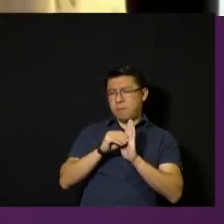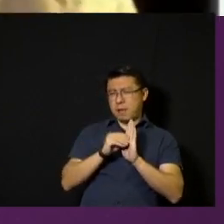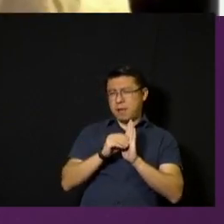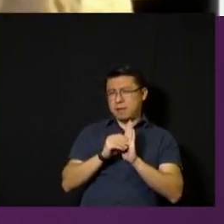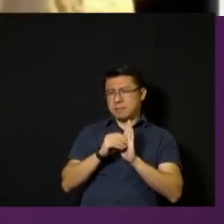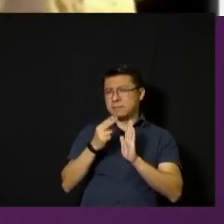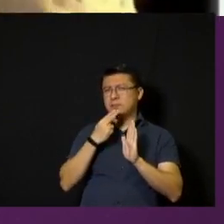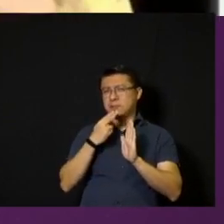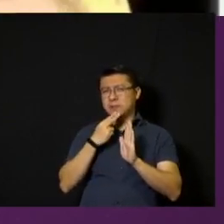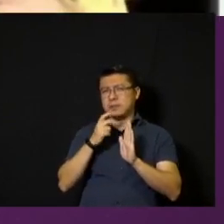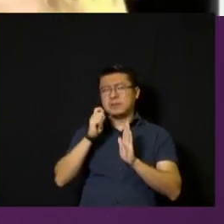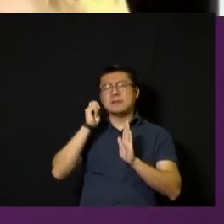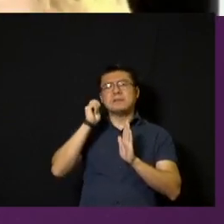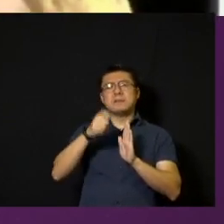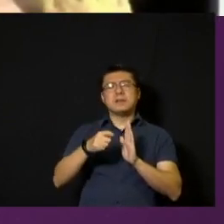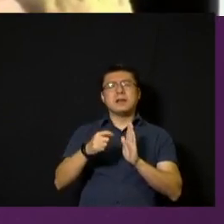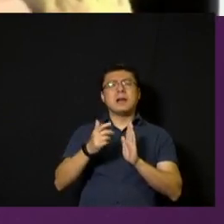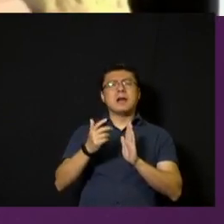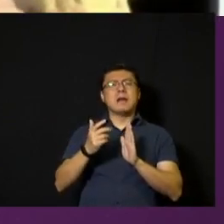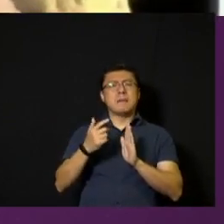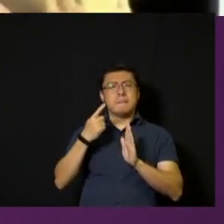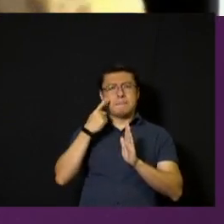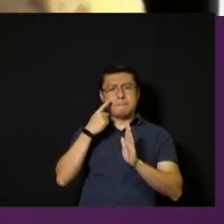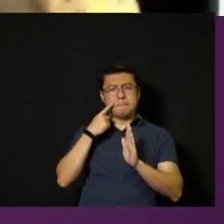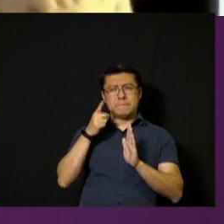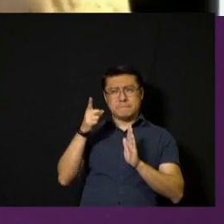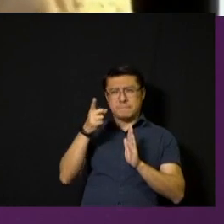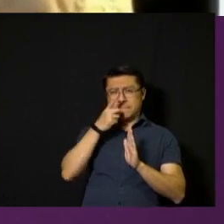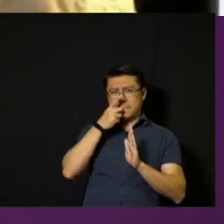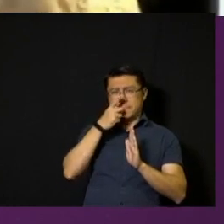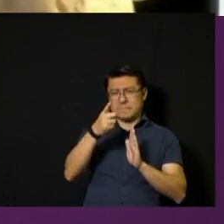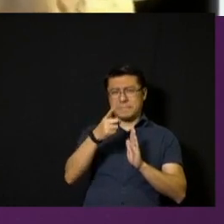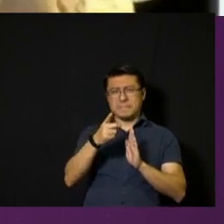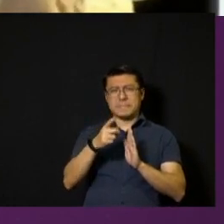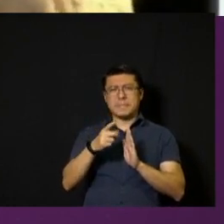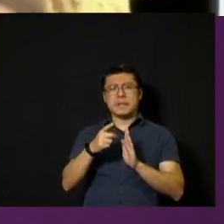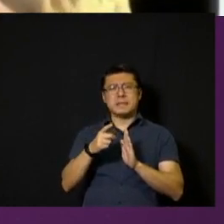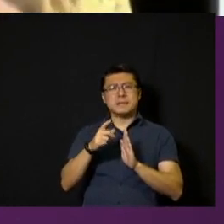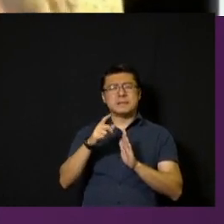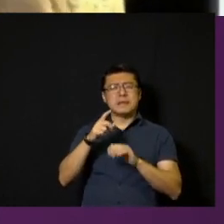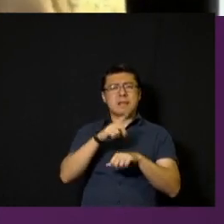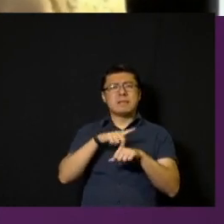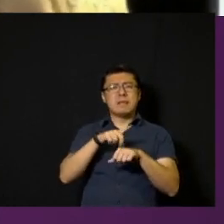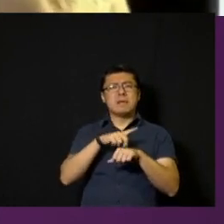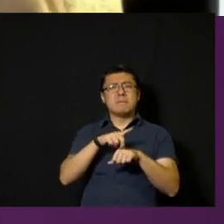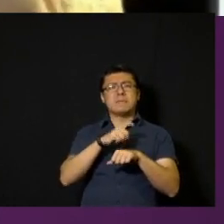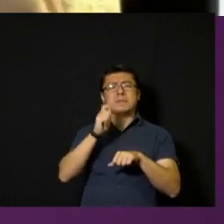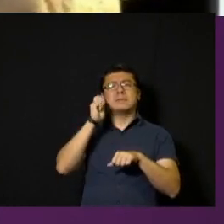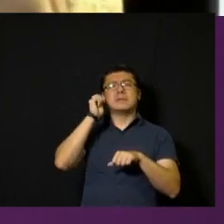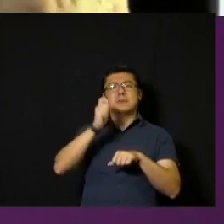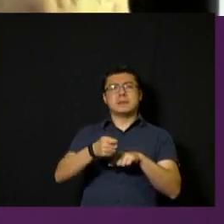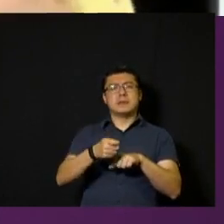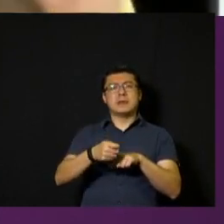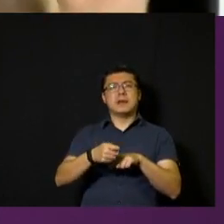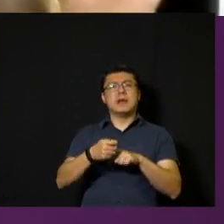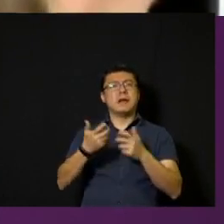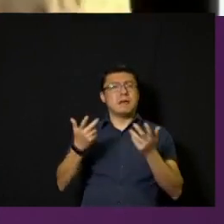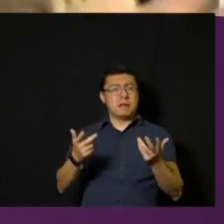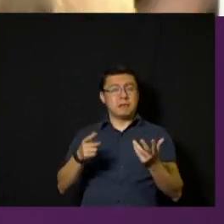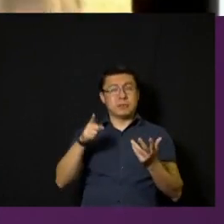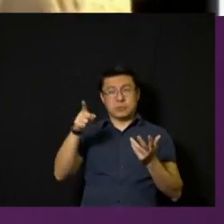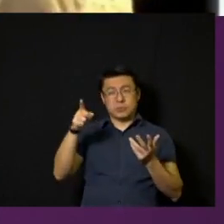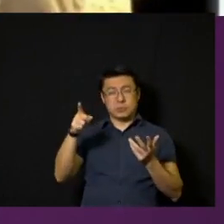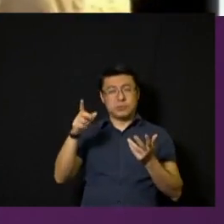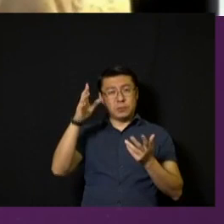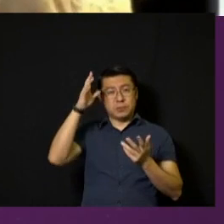what being a diamond means, I'll use it because you said from the bottom of your soul what it is, what it